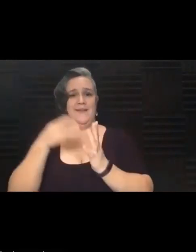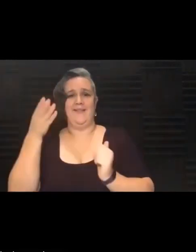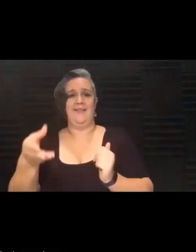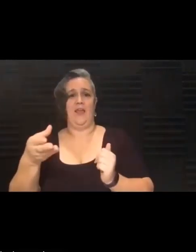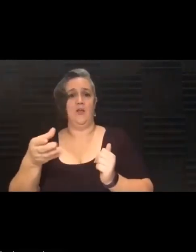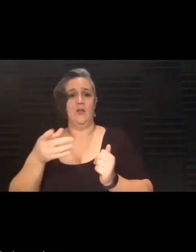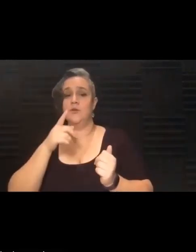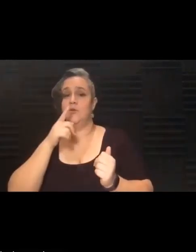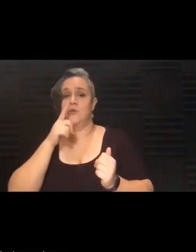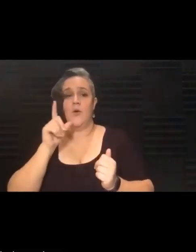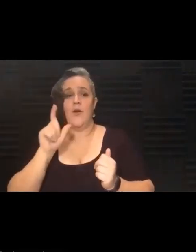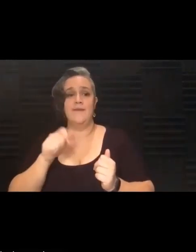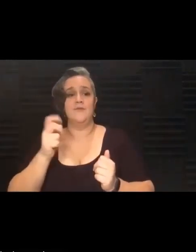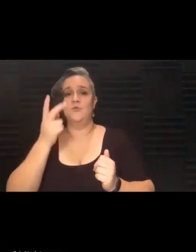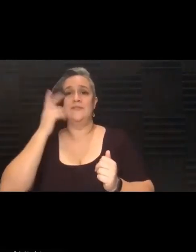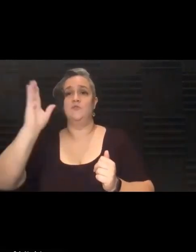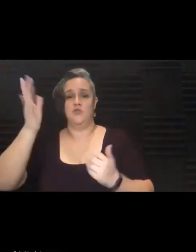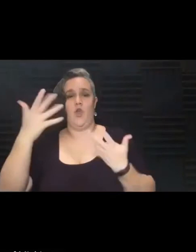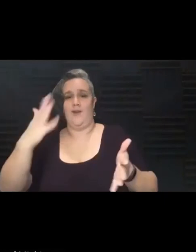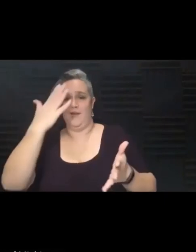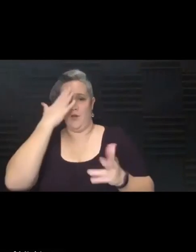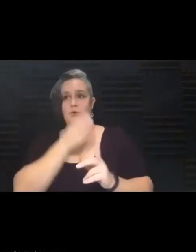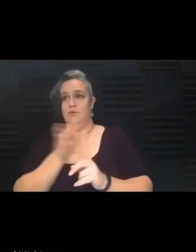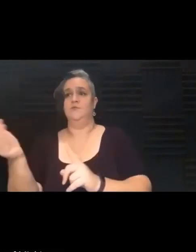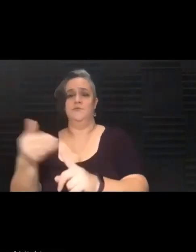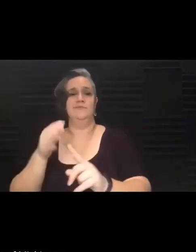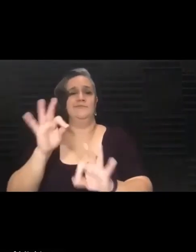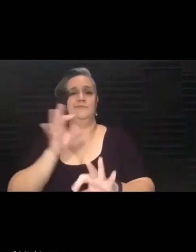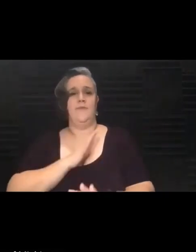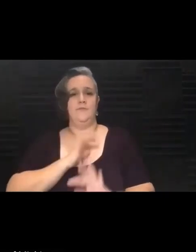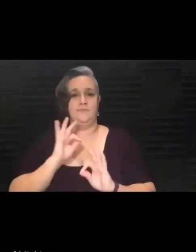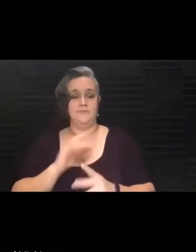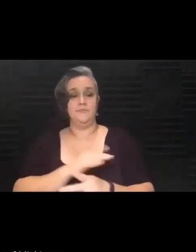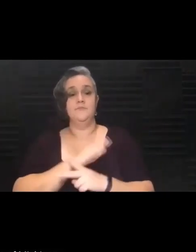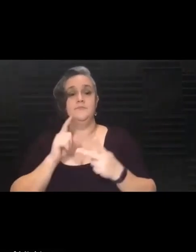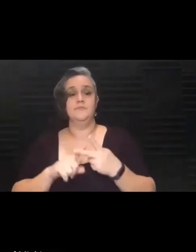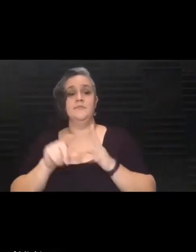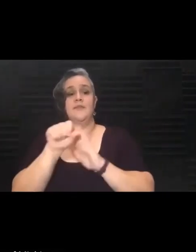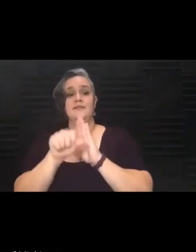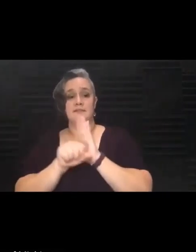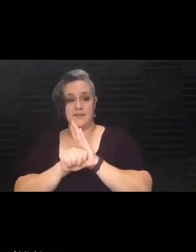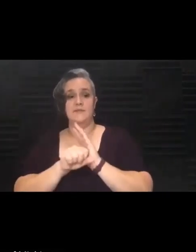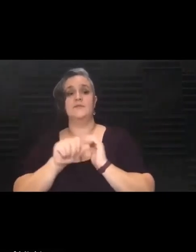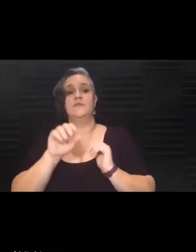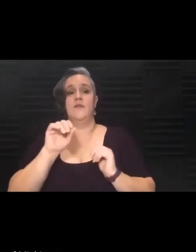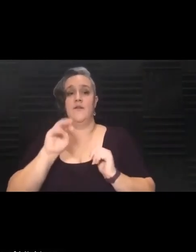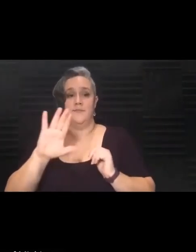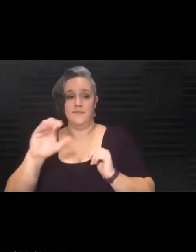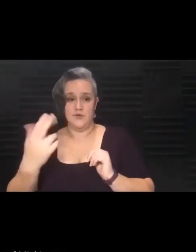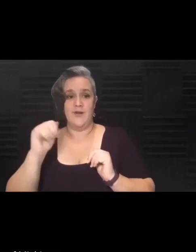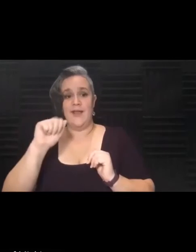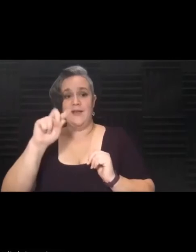to have seen the presentation to know where it's going to take you. State of Michigan ADA coordinator list, again,